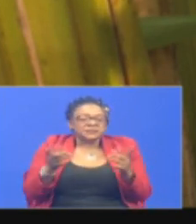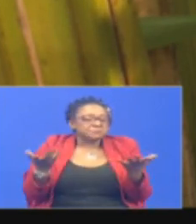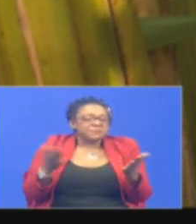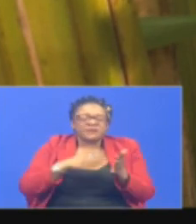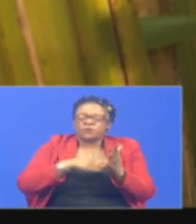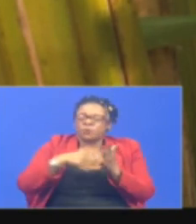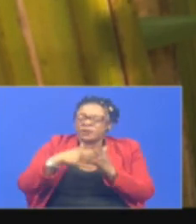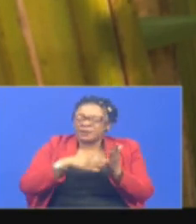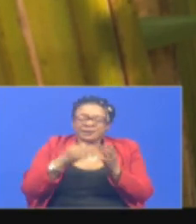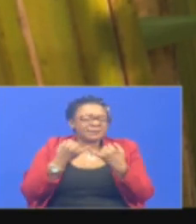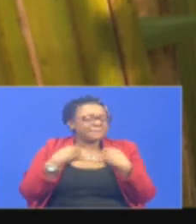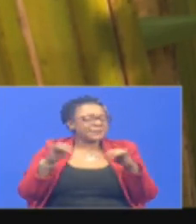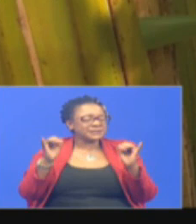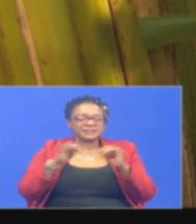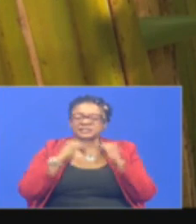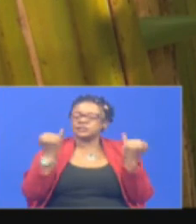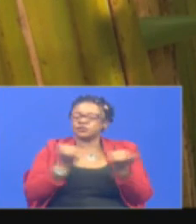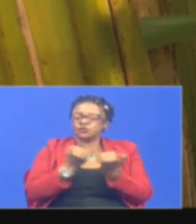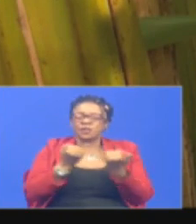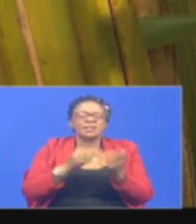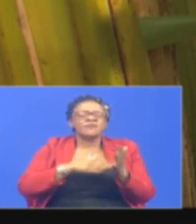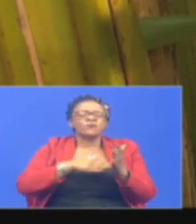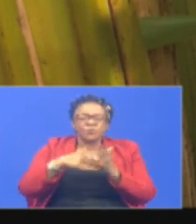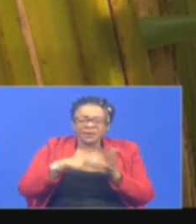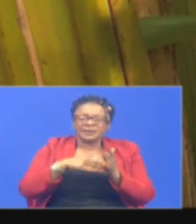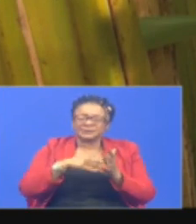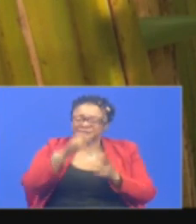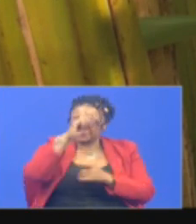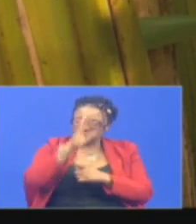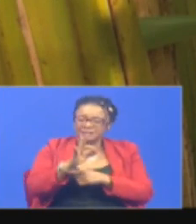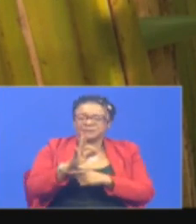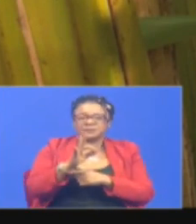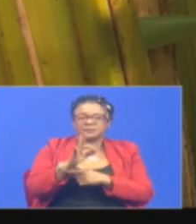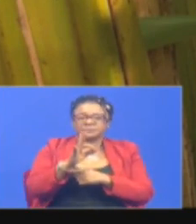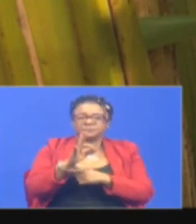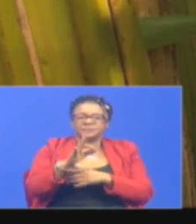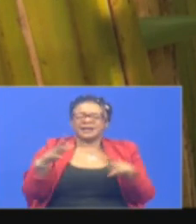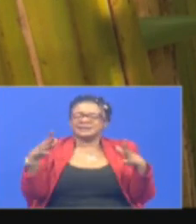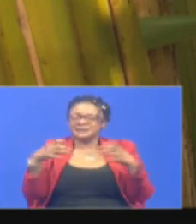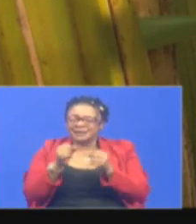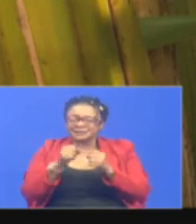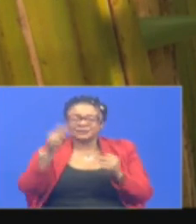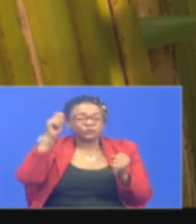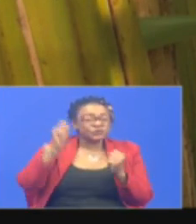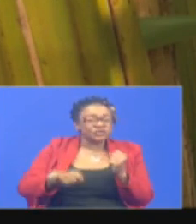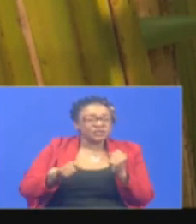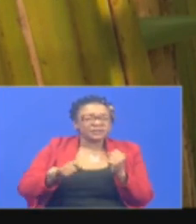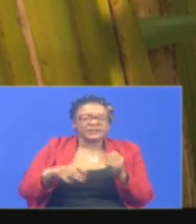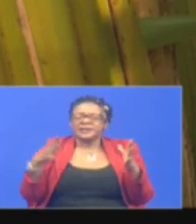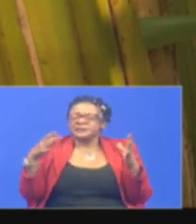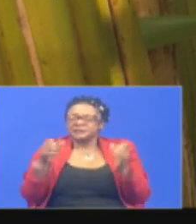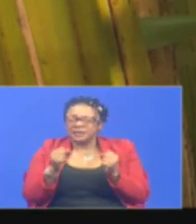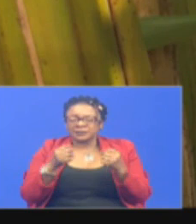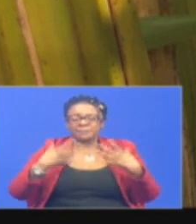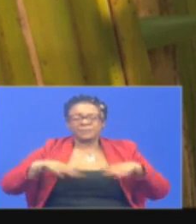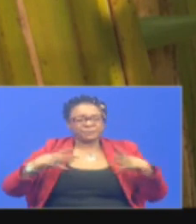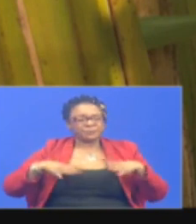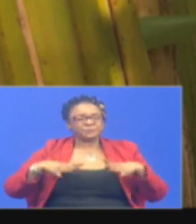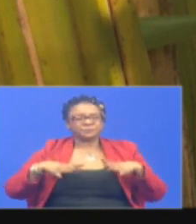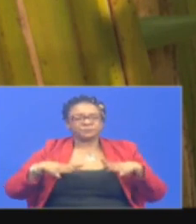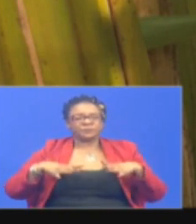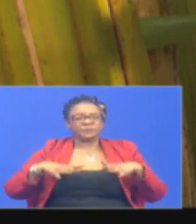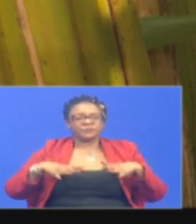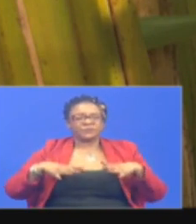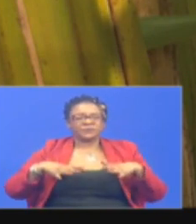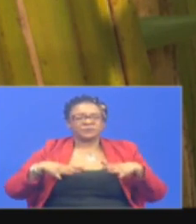independent institutions. They have weakened them. Seriously. Attacked the judiciary, attacked the people,